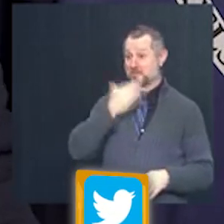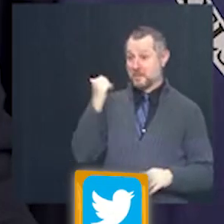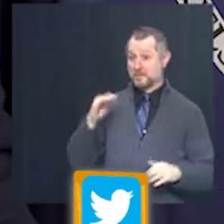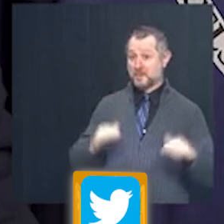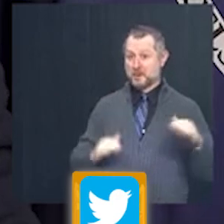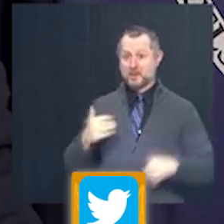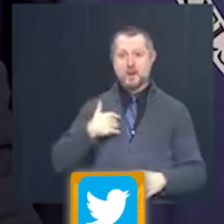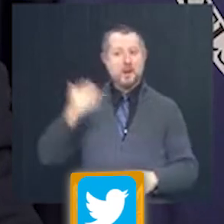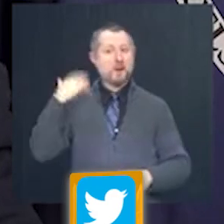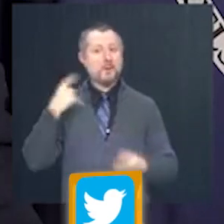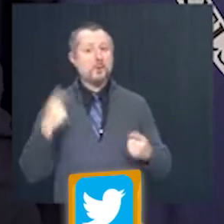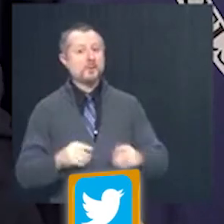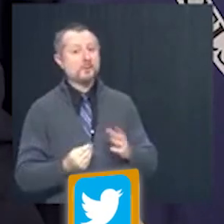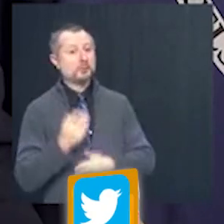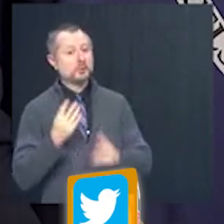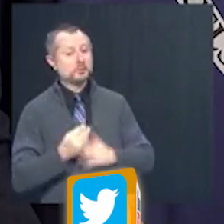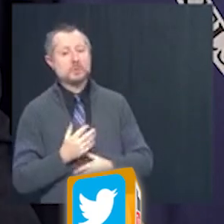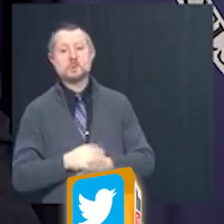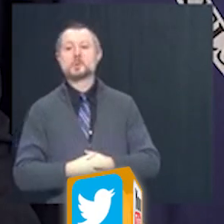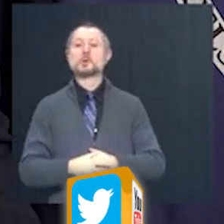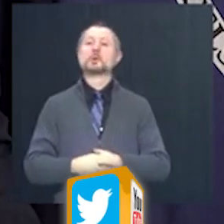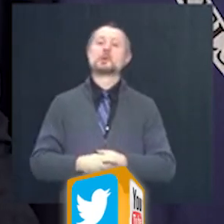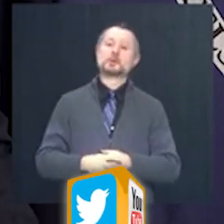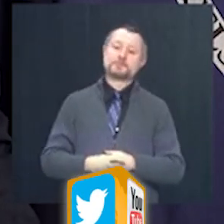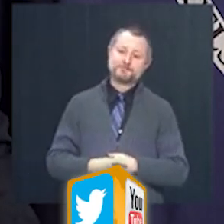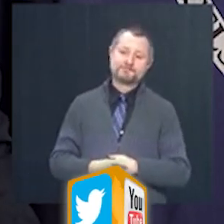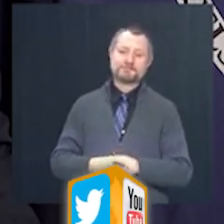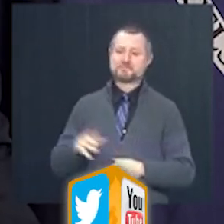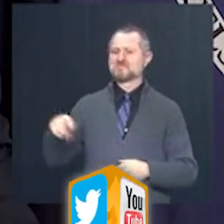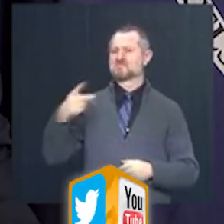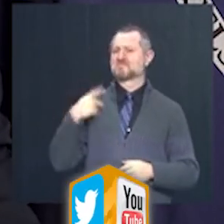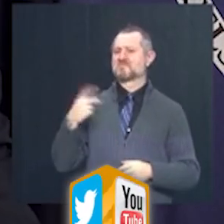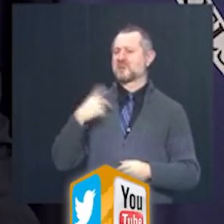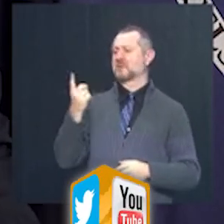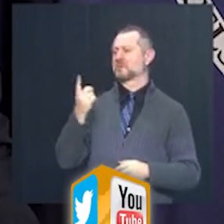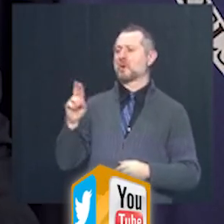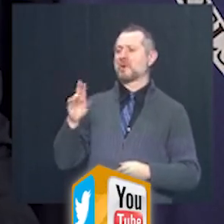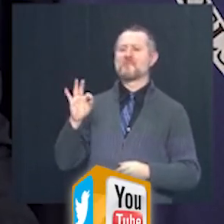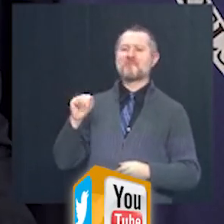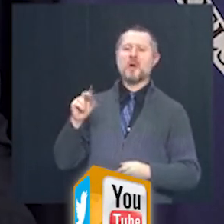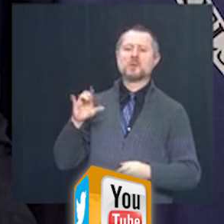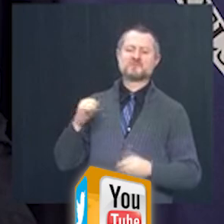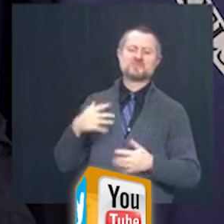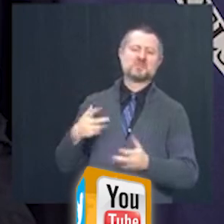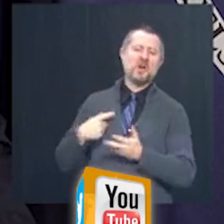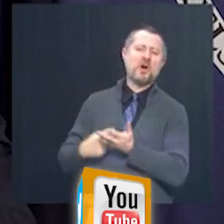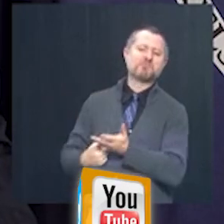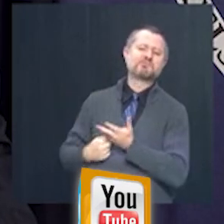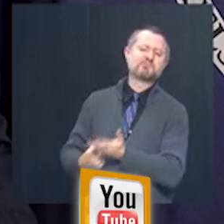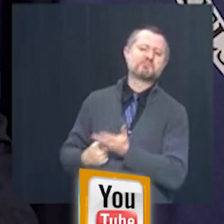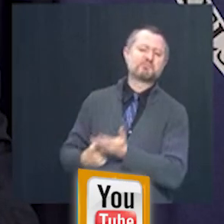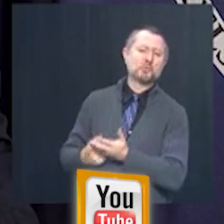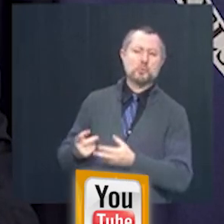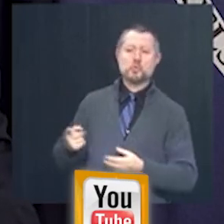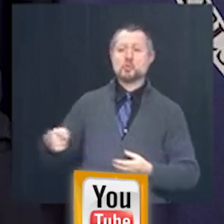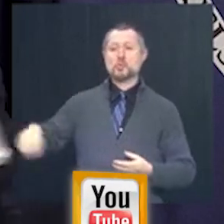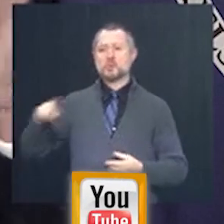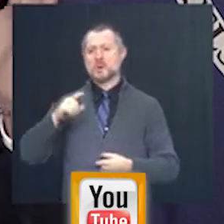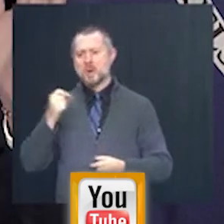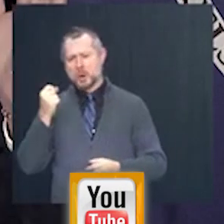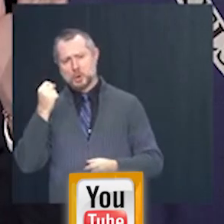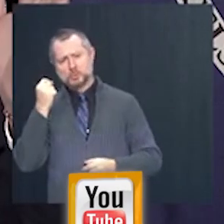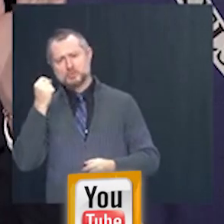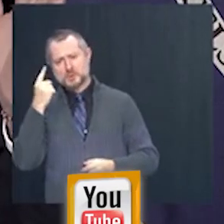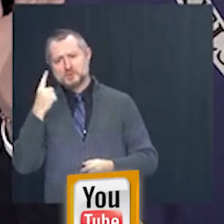time, and I had talked to Dr. Fauci about this before, but you guys have to appreciate this.